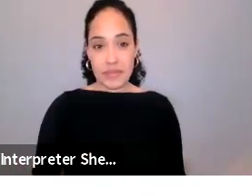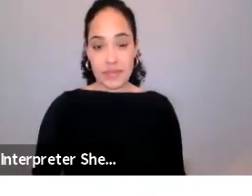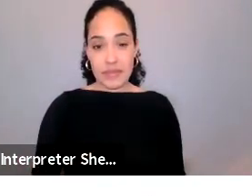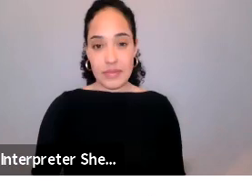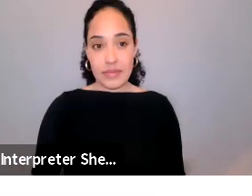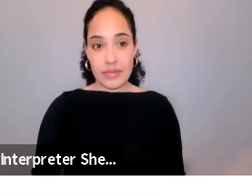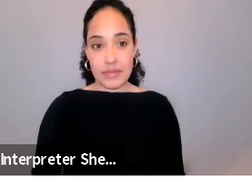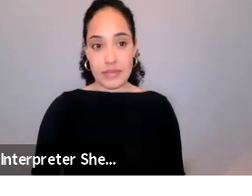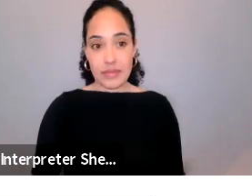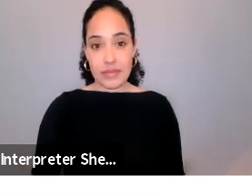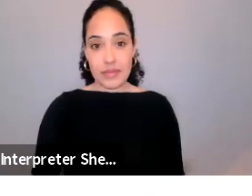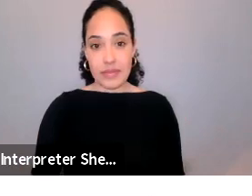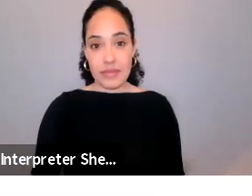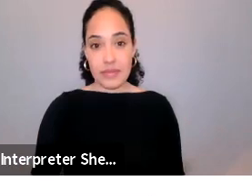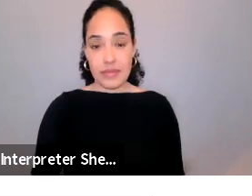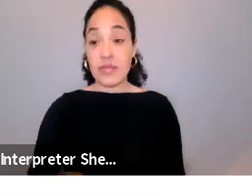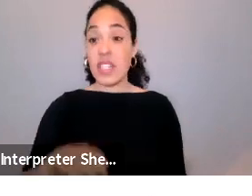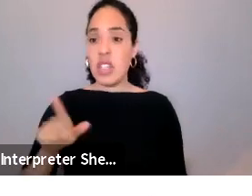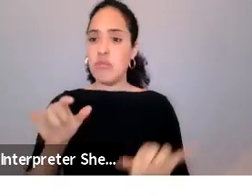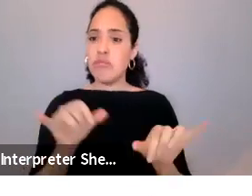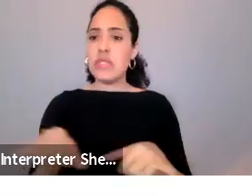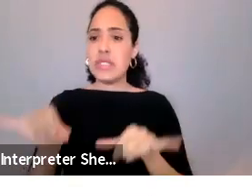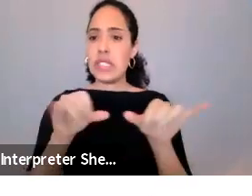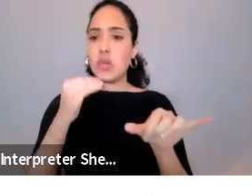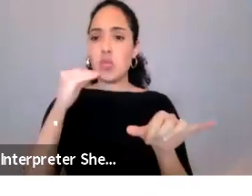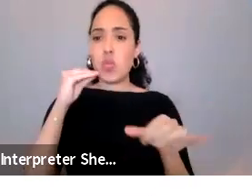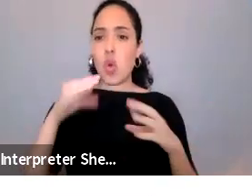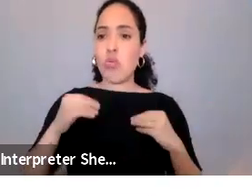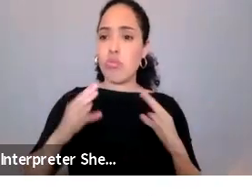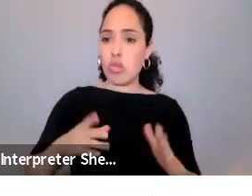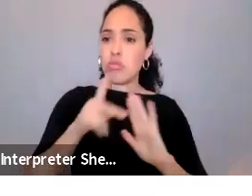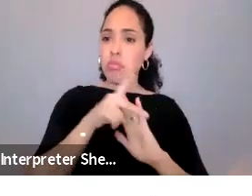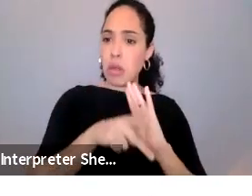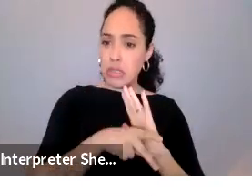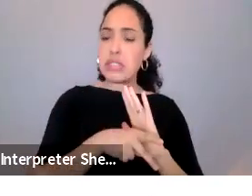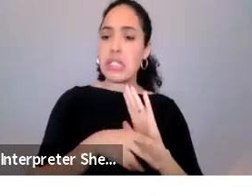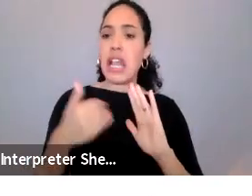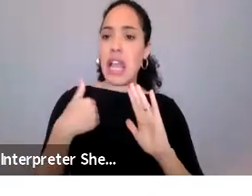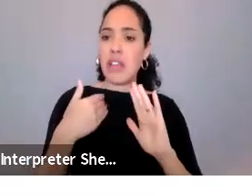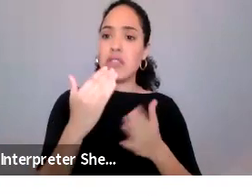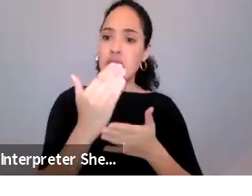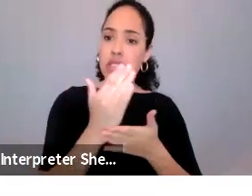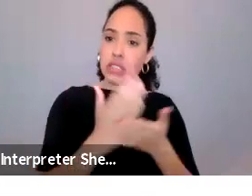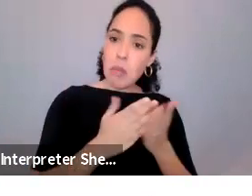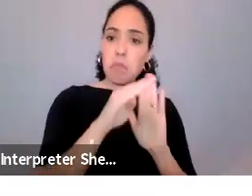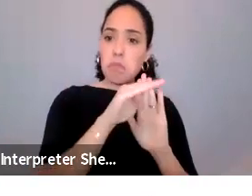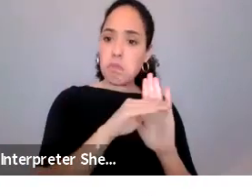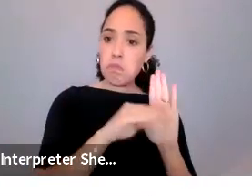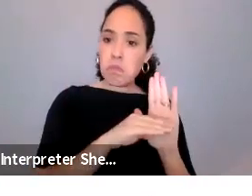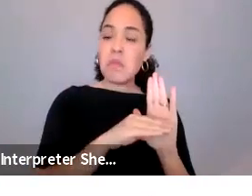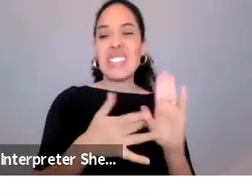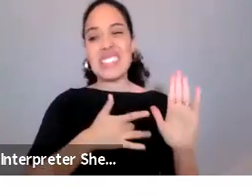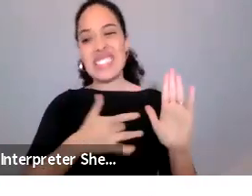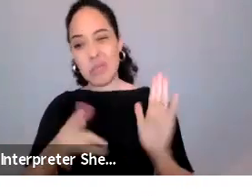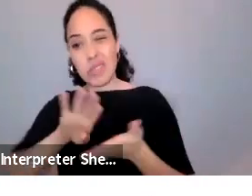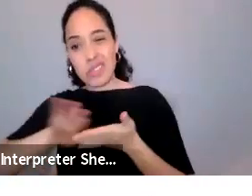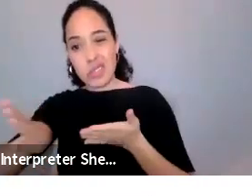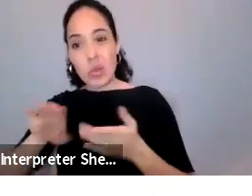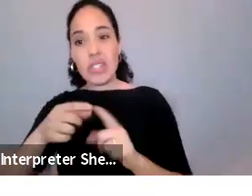There are coverages on your standard homeowners policy that are specifically excluded in an NFIP flood policy. Examples of